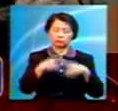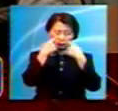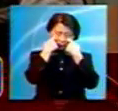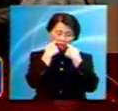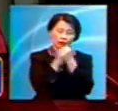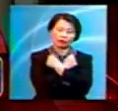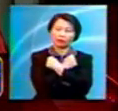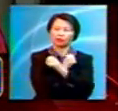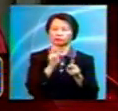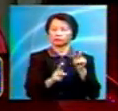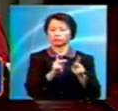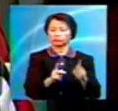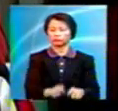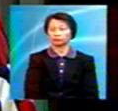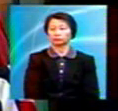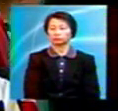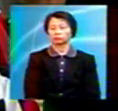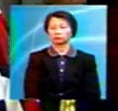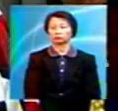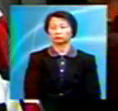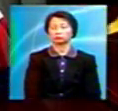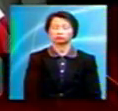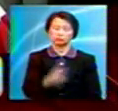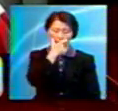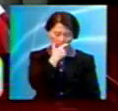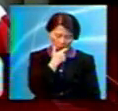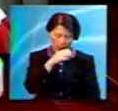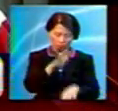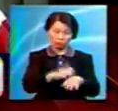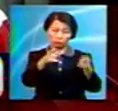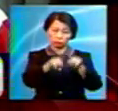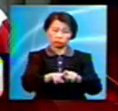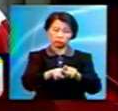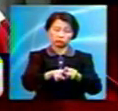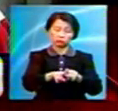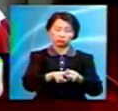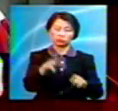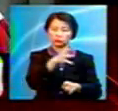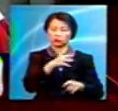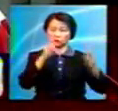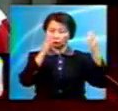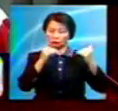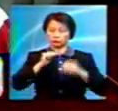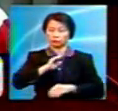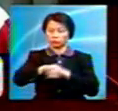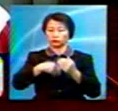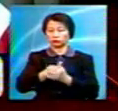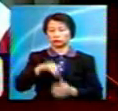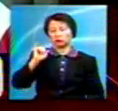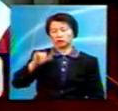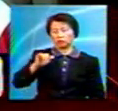loved people. Turut berduka cita atas kejadian ini dan semoga semuanya ya